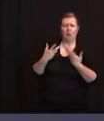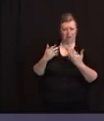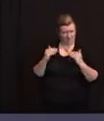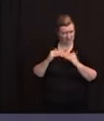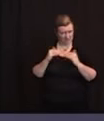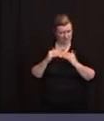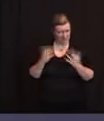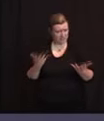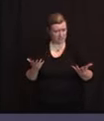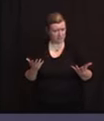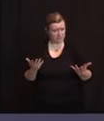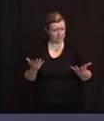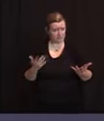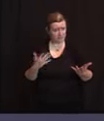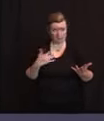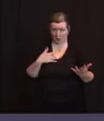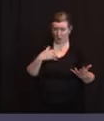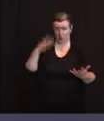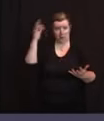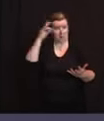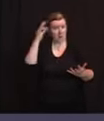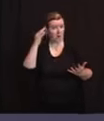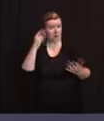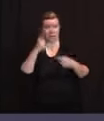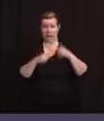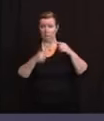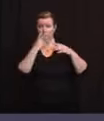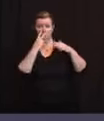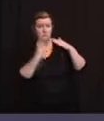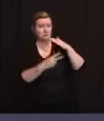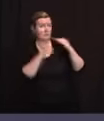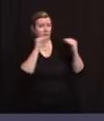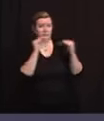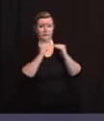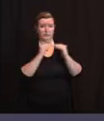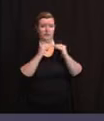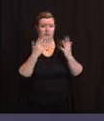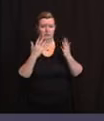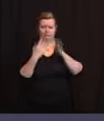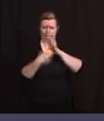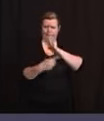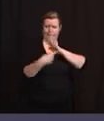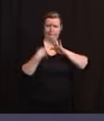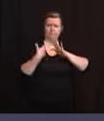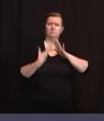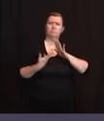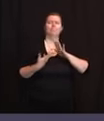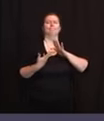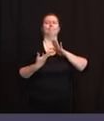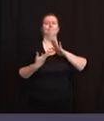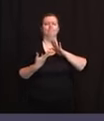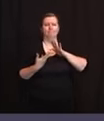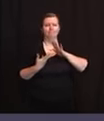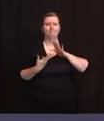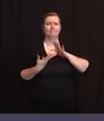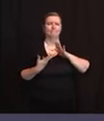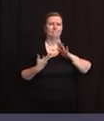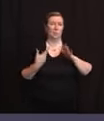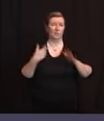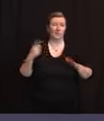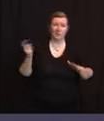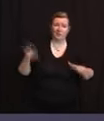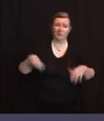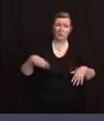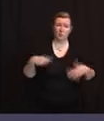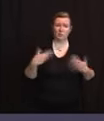nobody could have known what was going to happen, and it's unfair to be like looking back at it the way we are in some cases hearing people doing